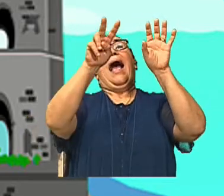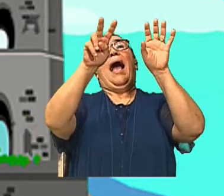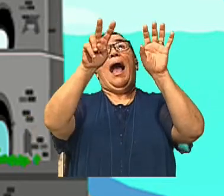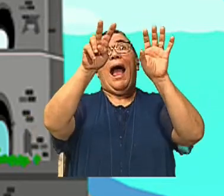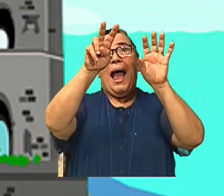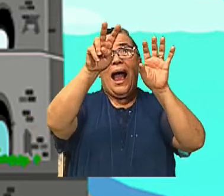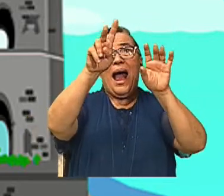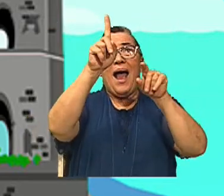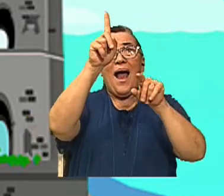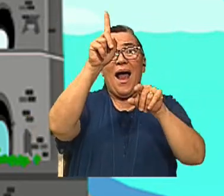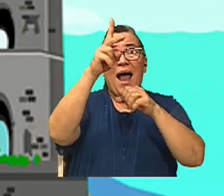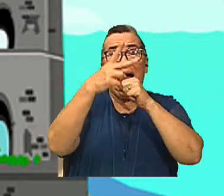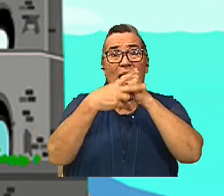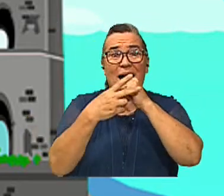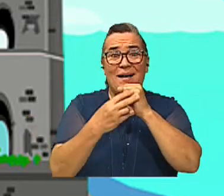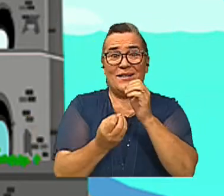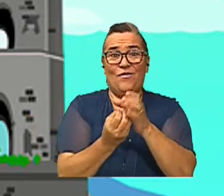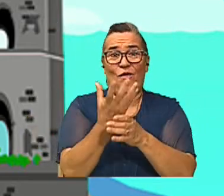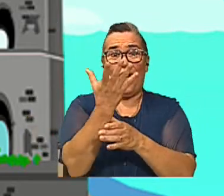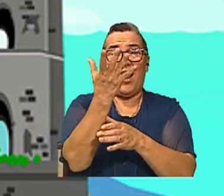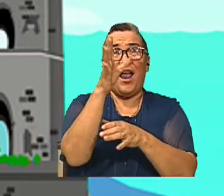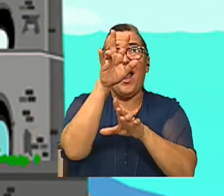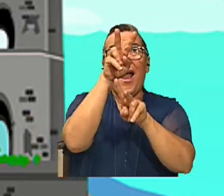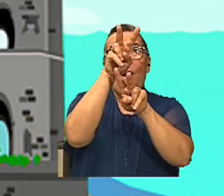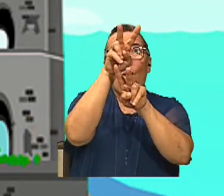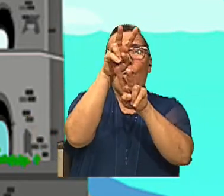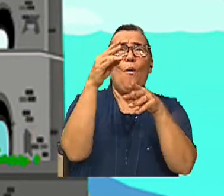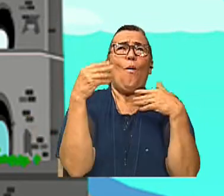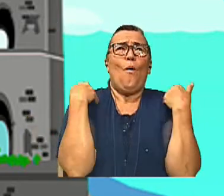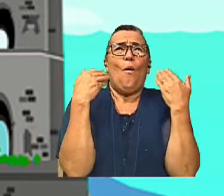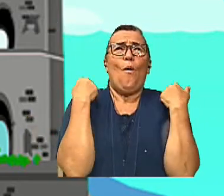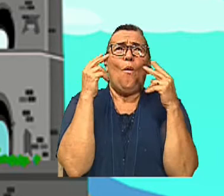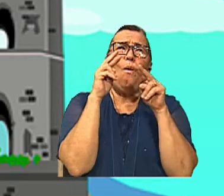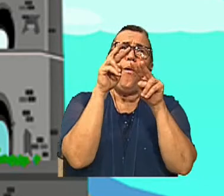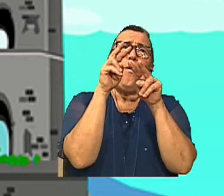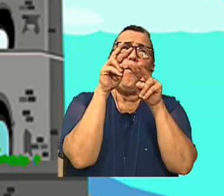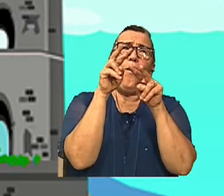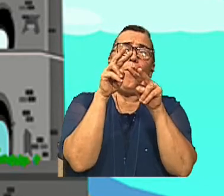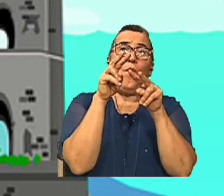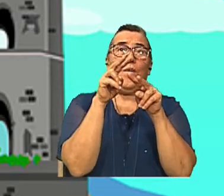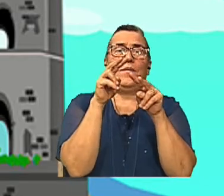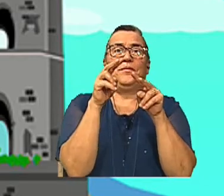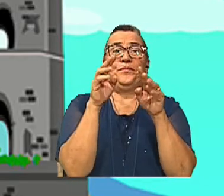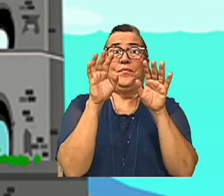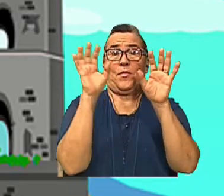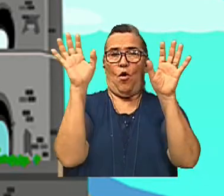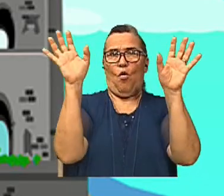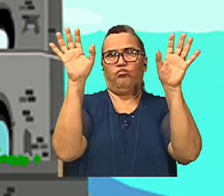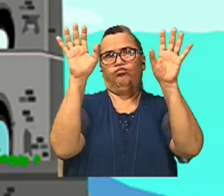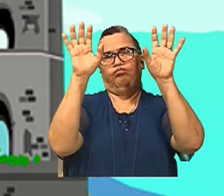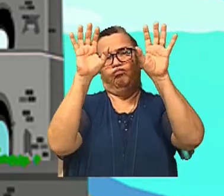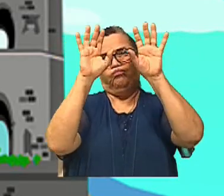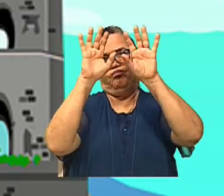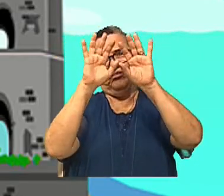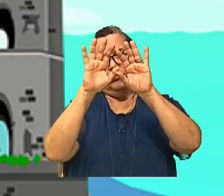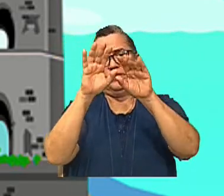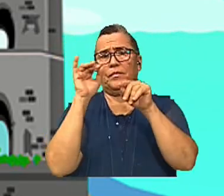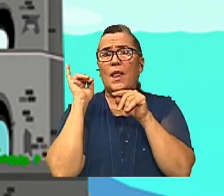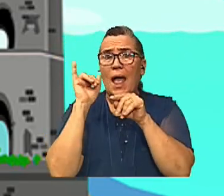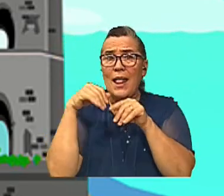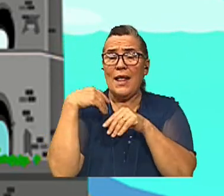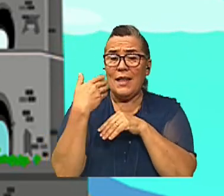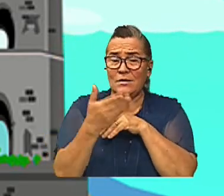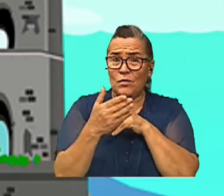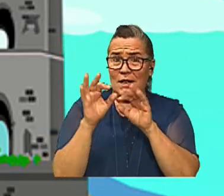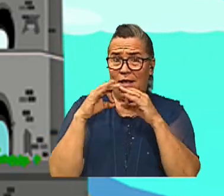once, but she was very happy to see it when she did. Lauren's family went to the free hot